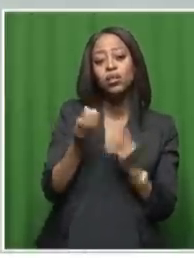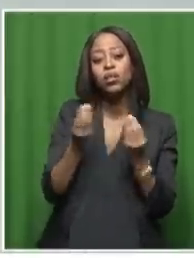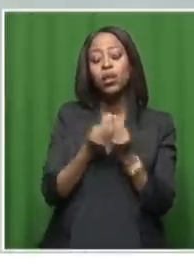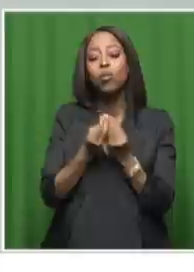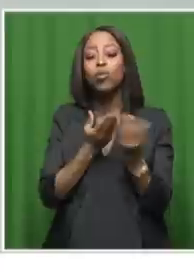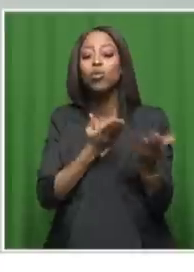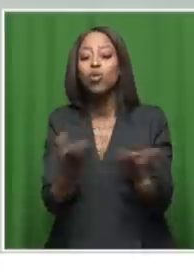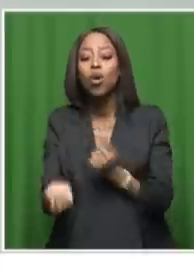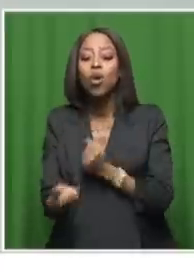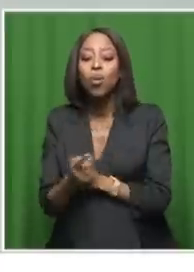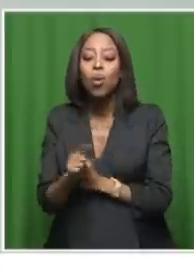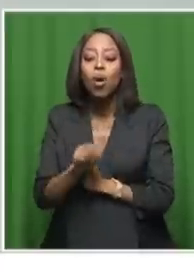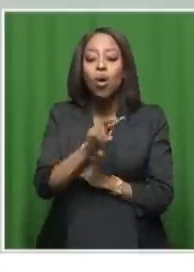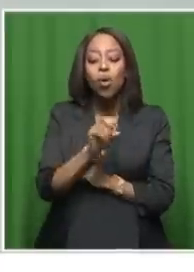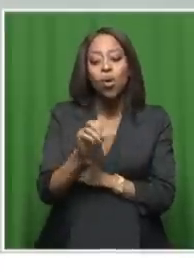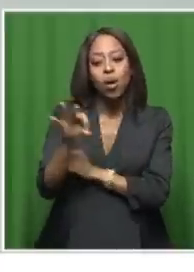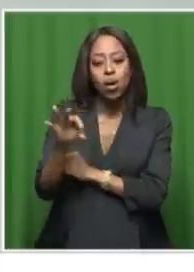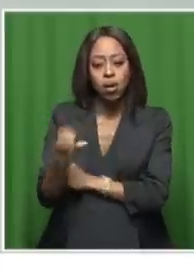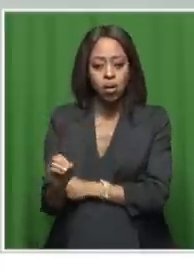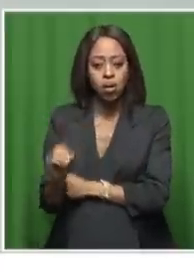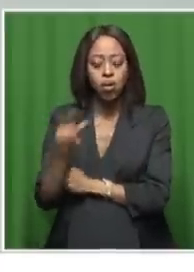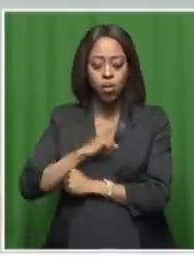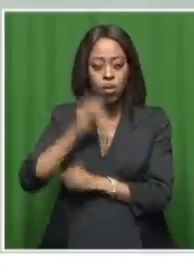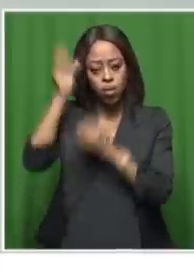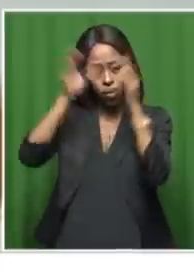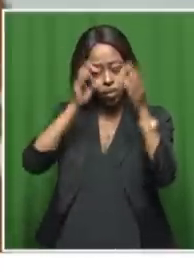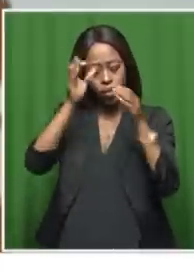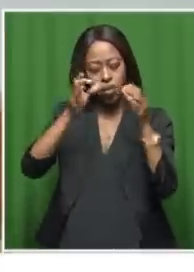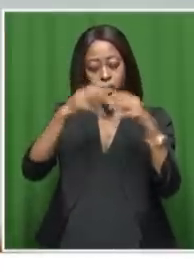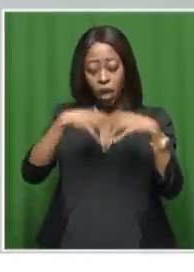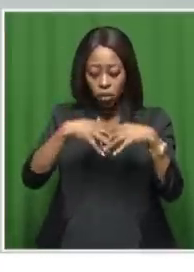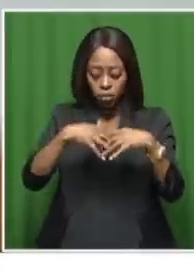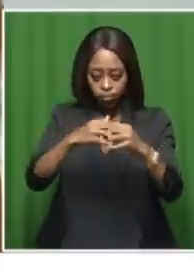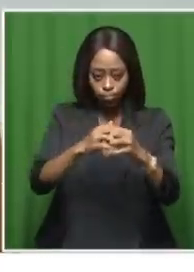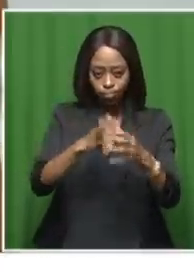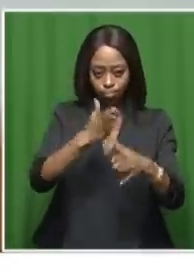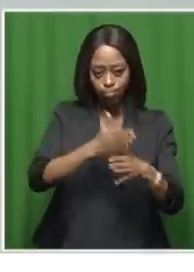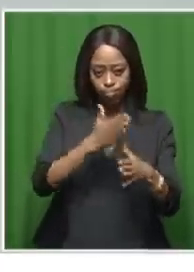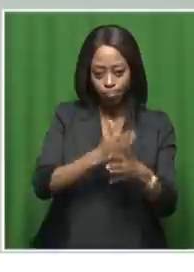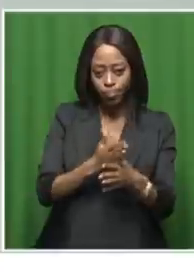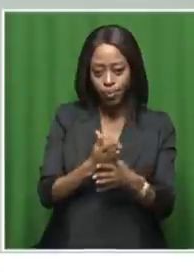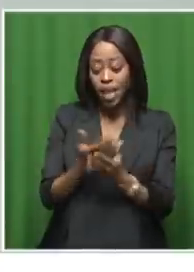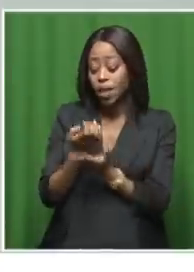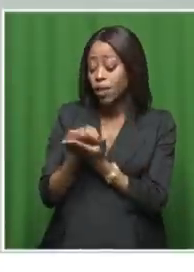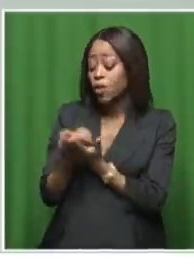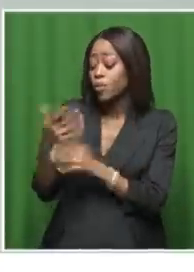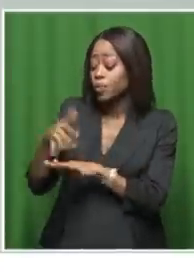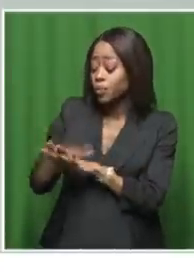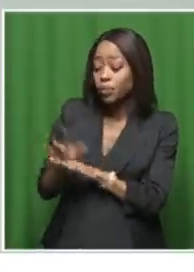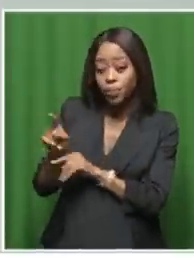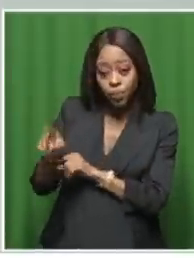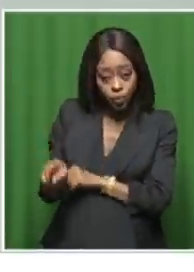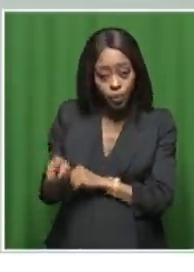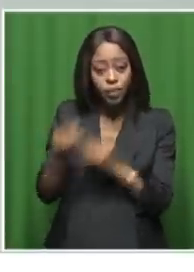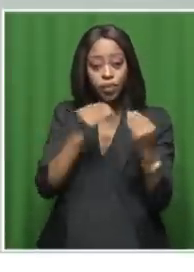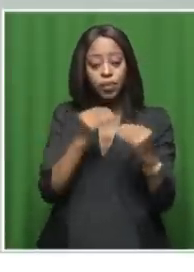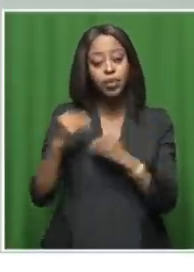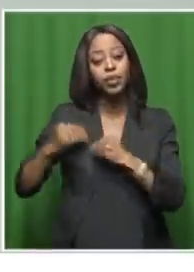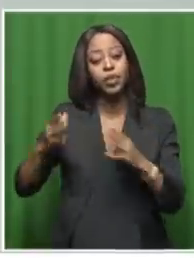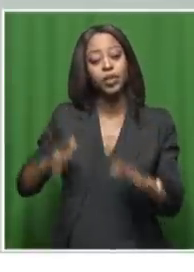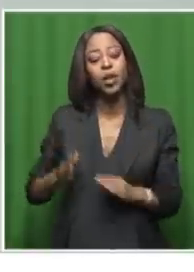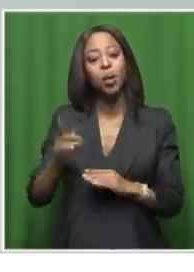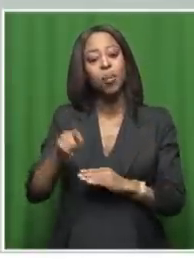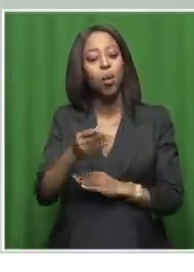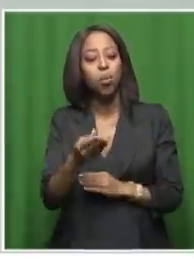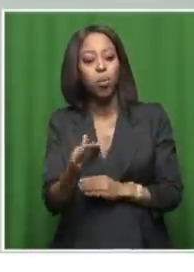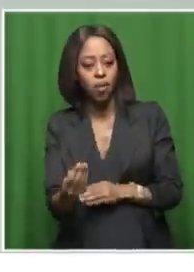about in 2030 of creating the jobs. We need an inclusive economy and more entrepreneurs to participate in all the